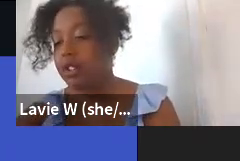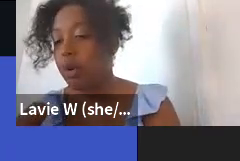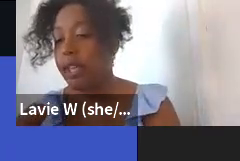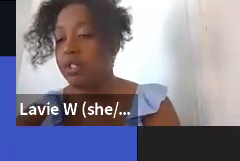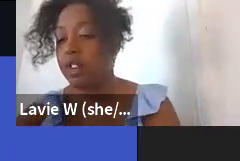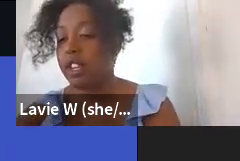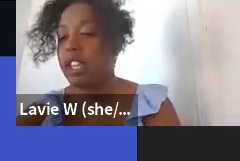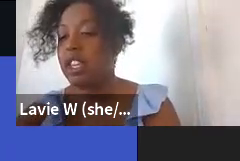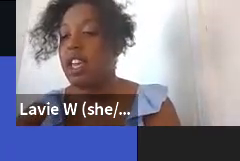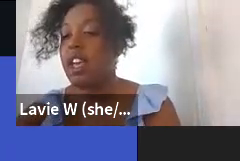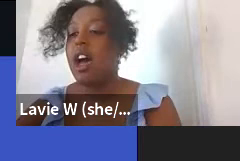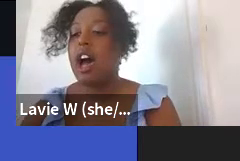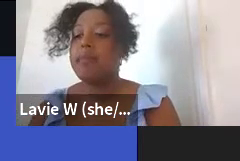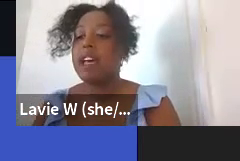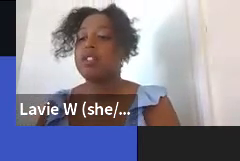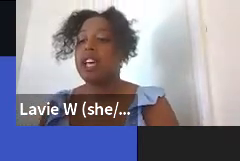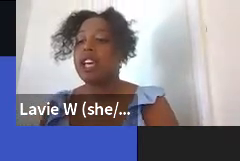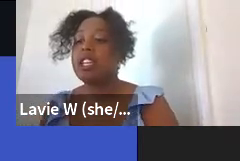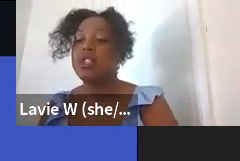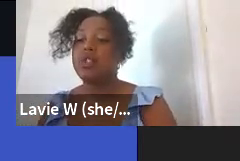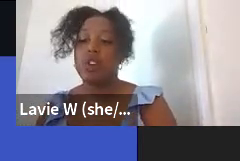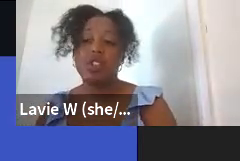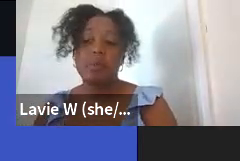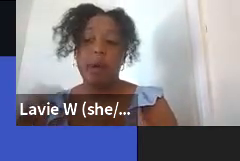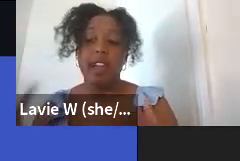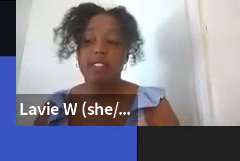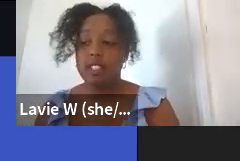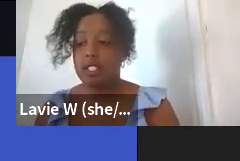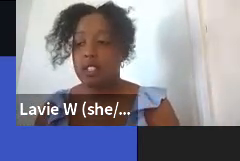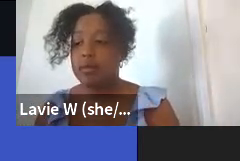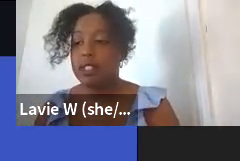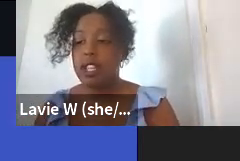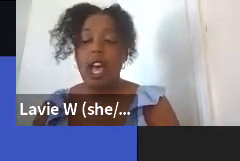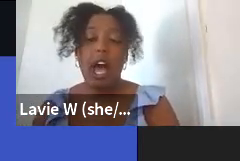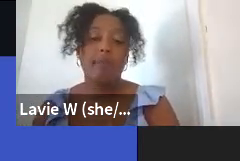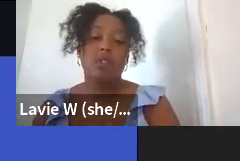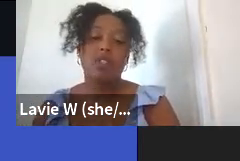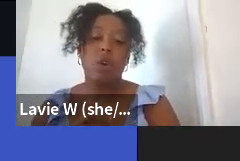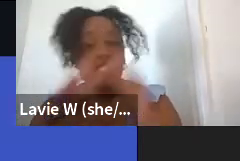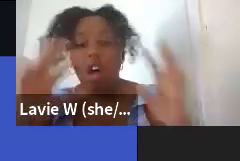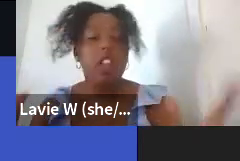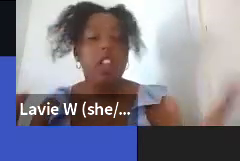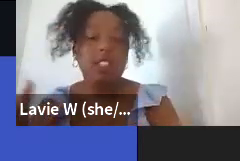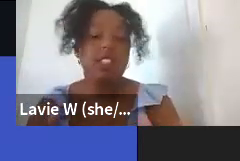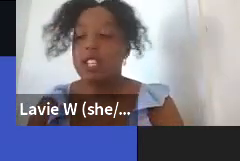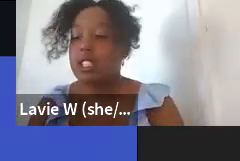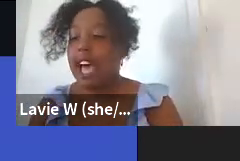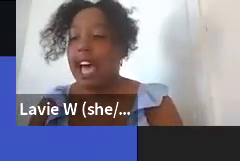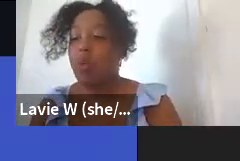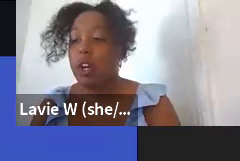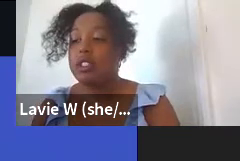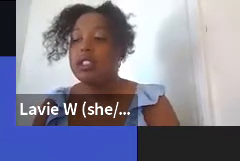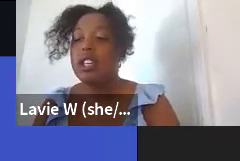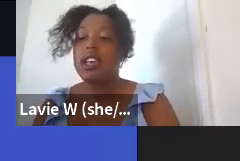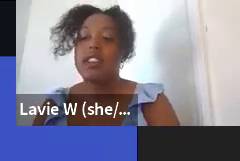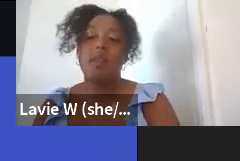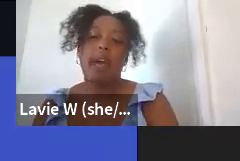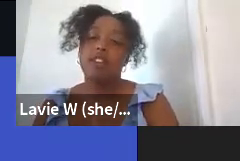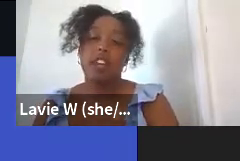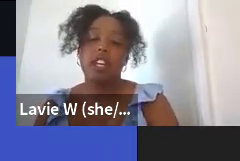cisnormative, heteropatriarchy. And society is structured by these systems. So it is all of these things at